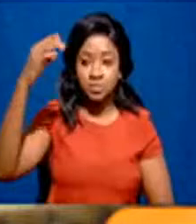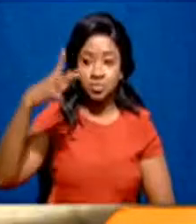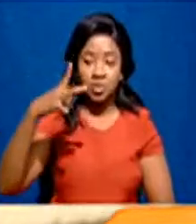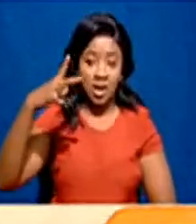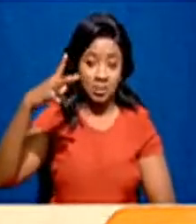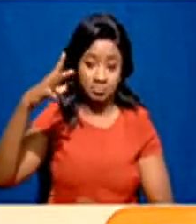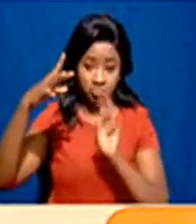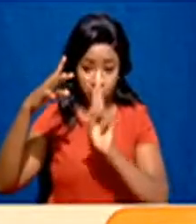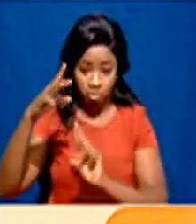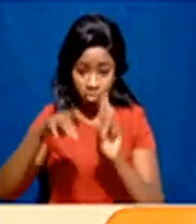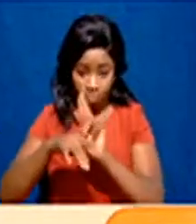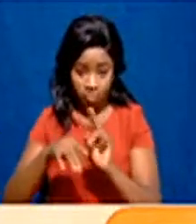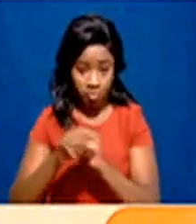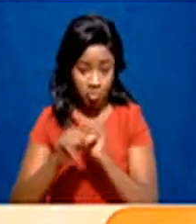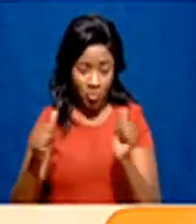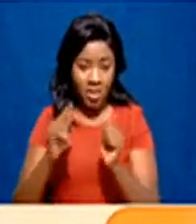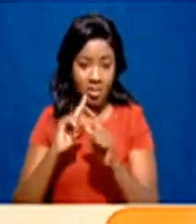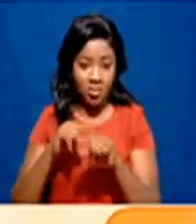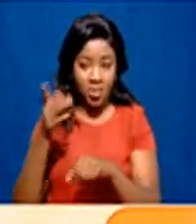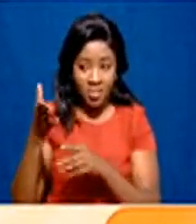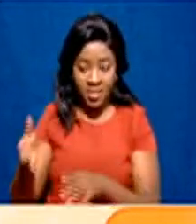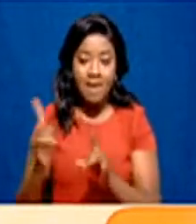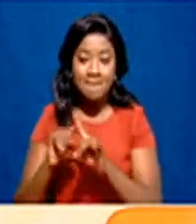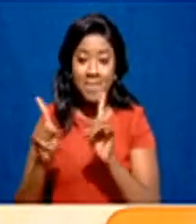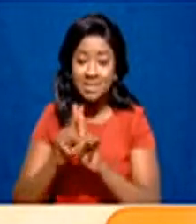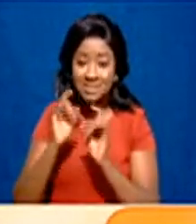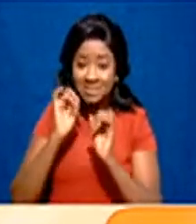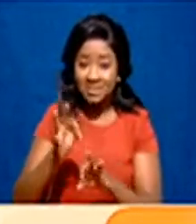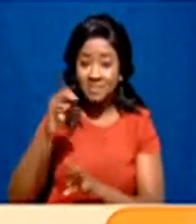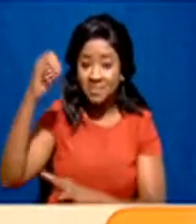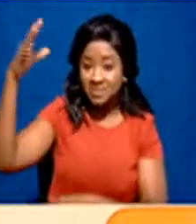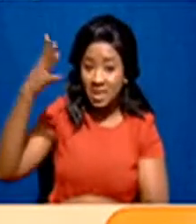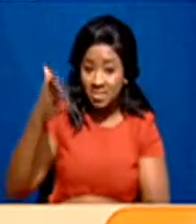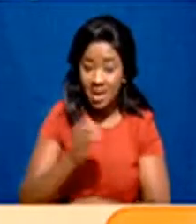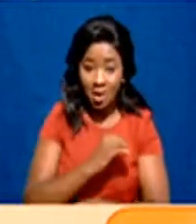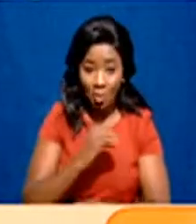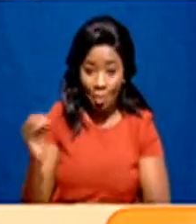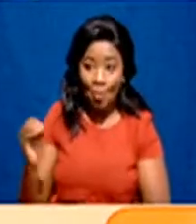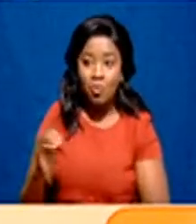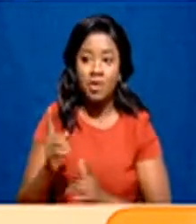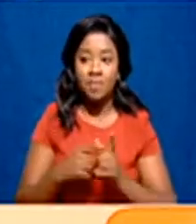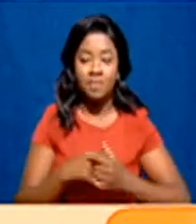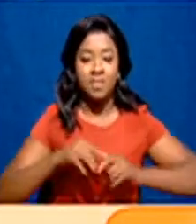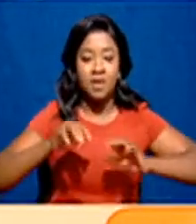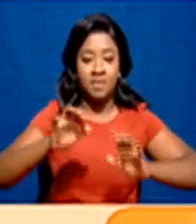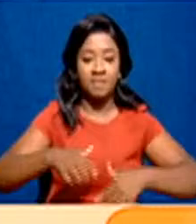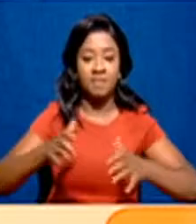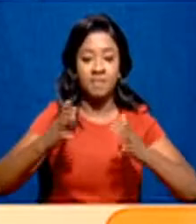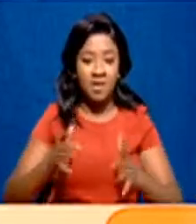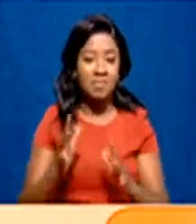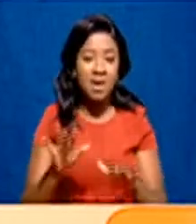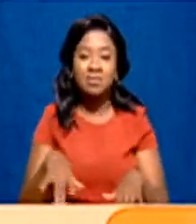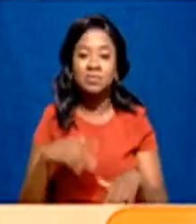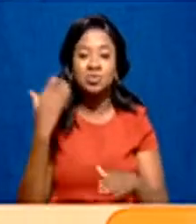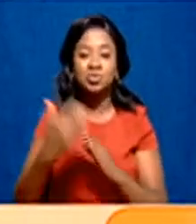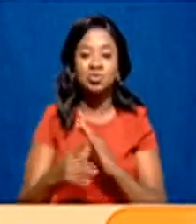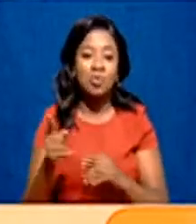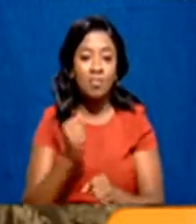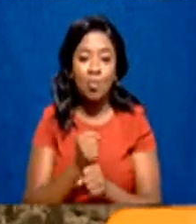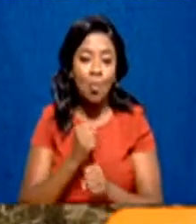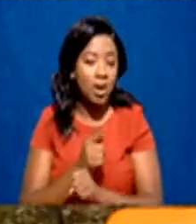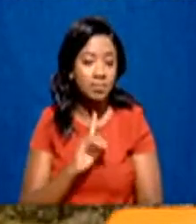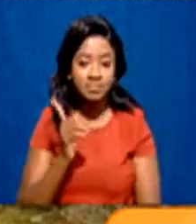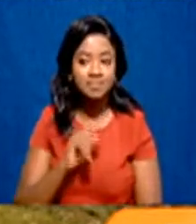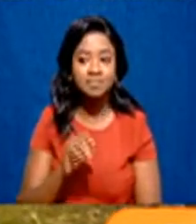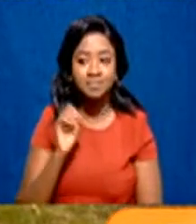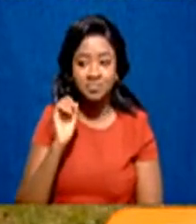the sun's heat when the sun is available. But when the sun is not available, the farmer or the processor does not have to stop the operations.